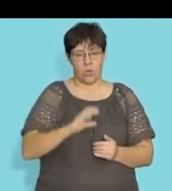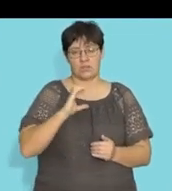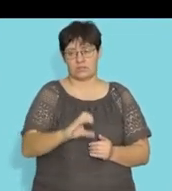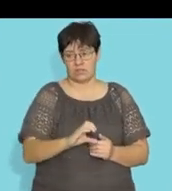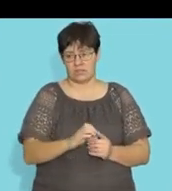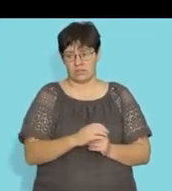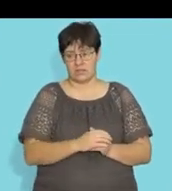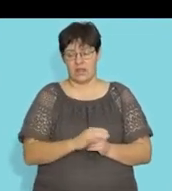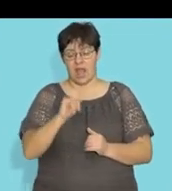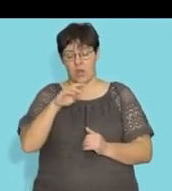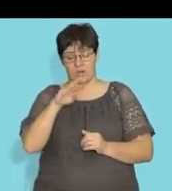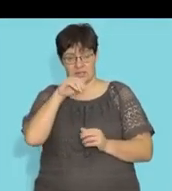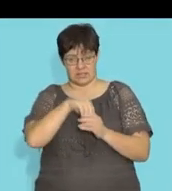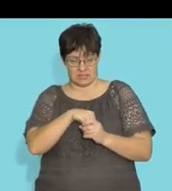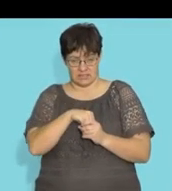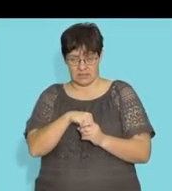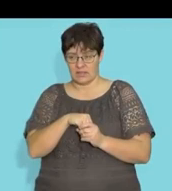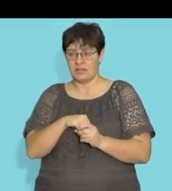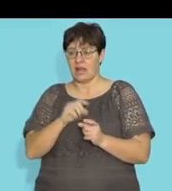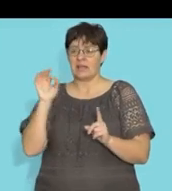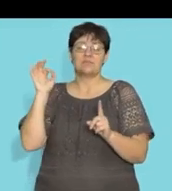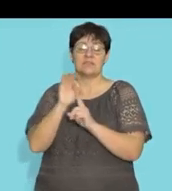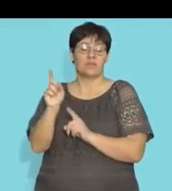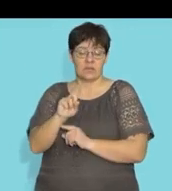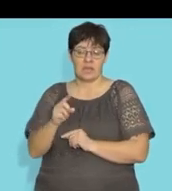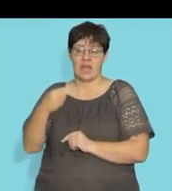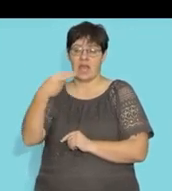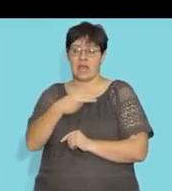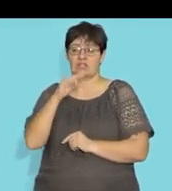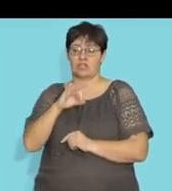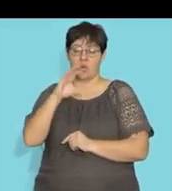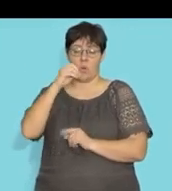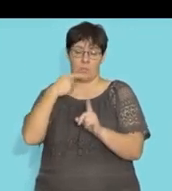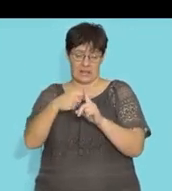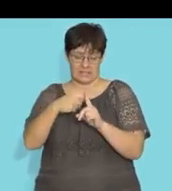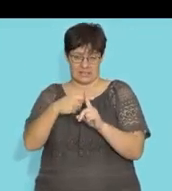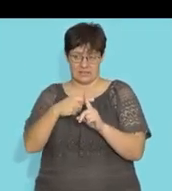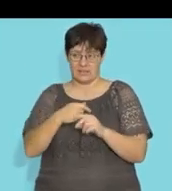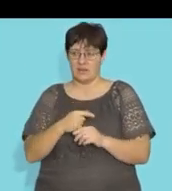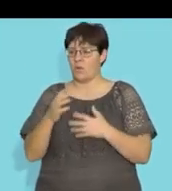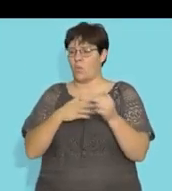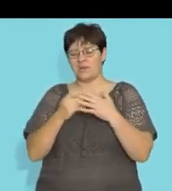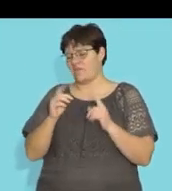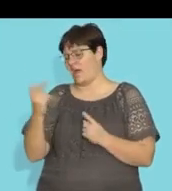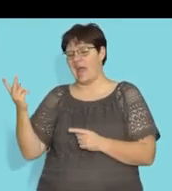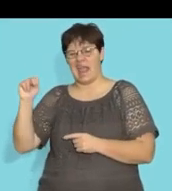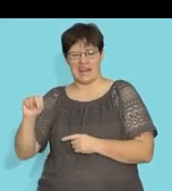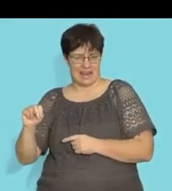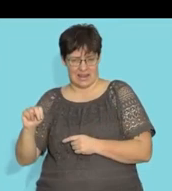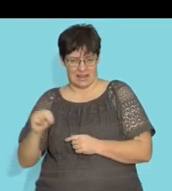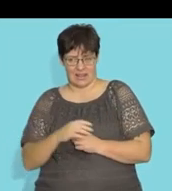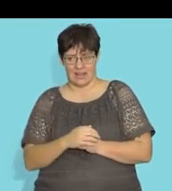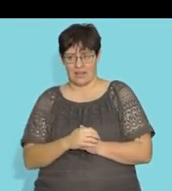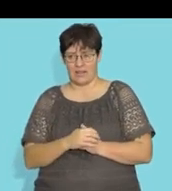low concentration of ions, and specifically the hydronium ions and whatever the anion